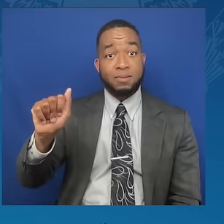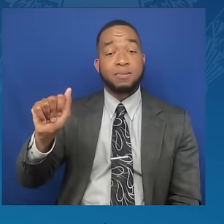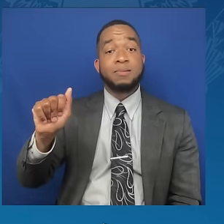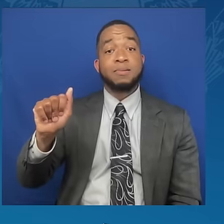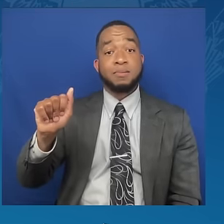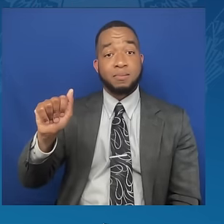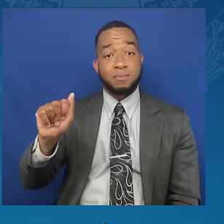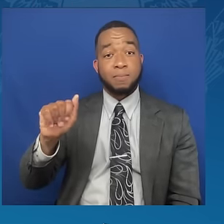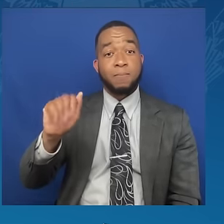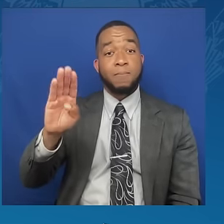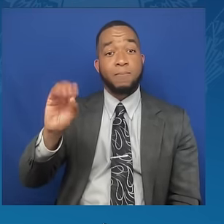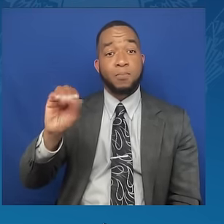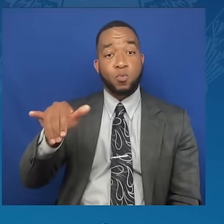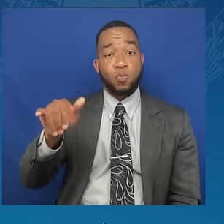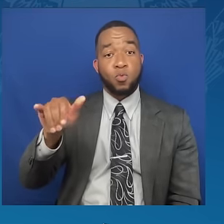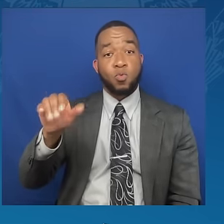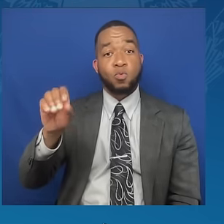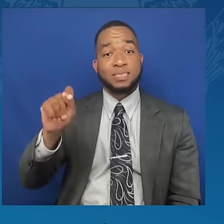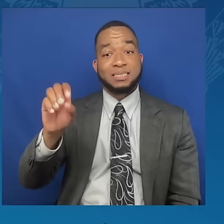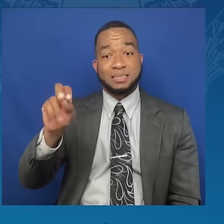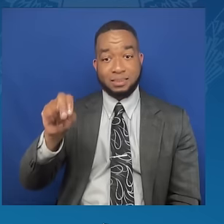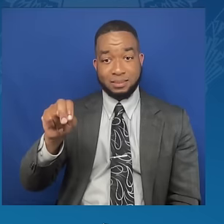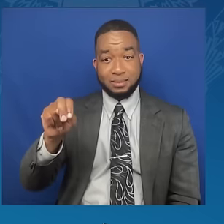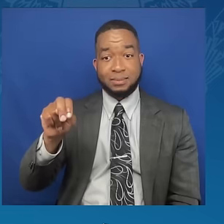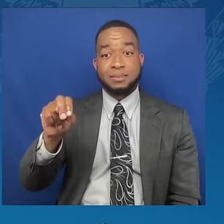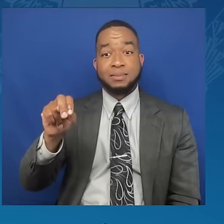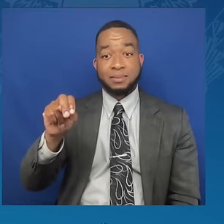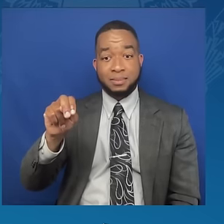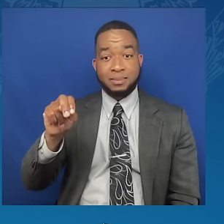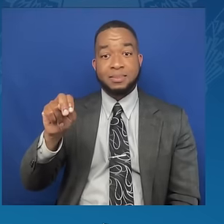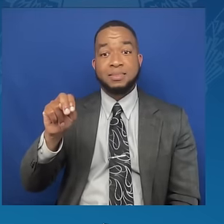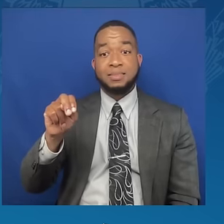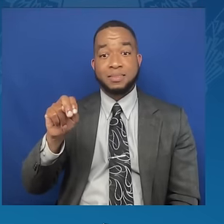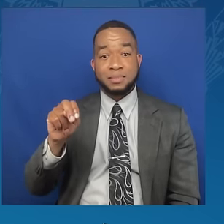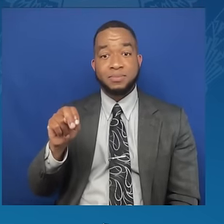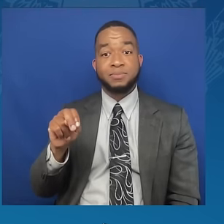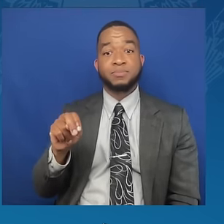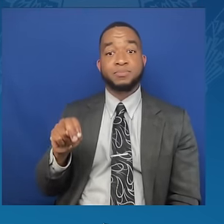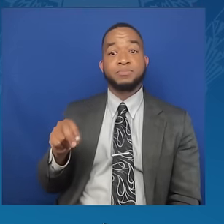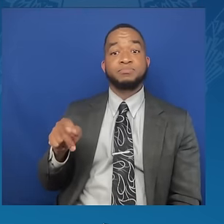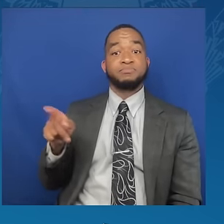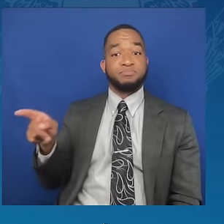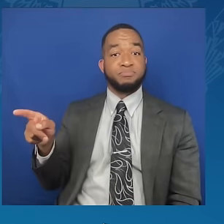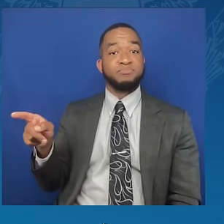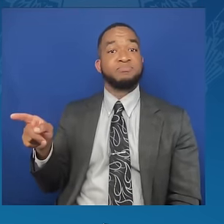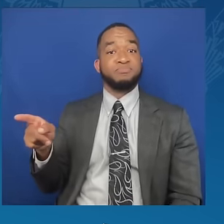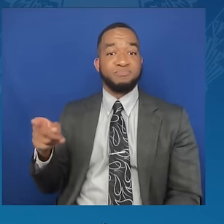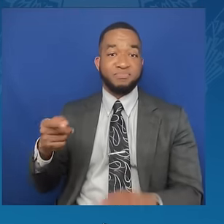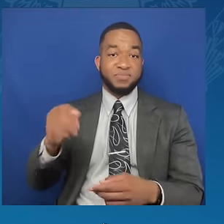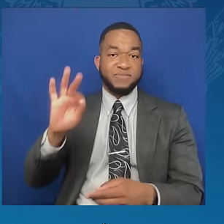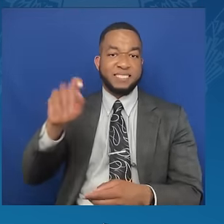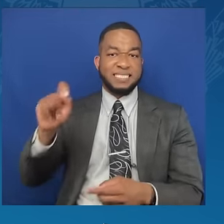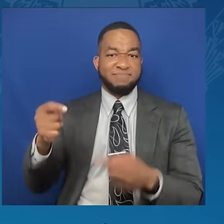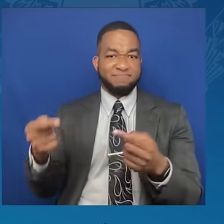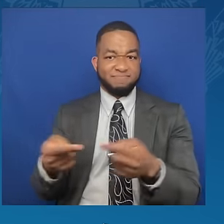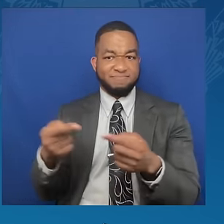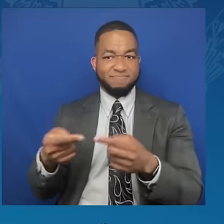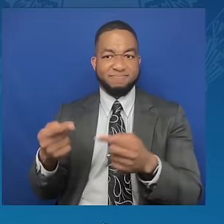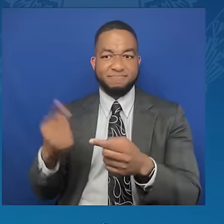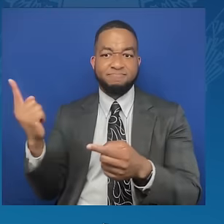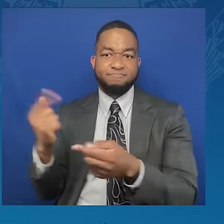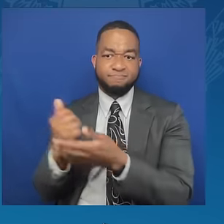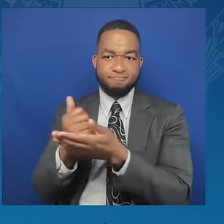reminder of the struggle, of the sacrifice, and of how much we